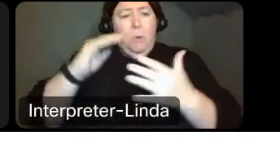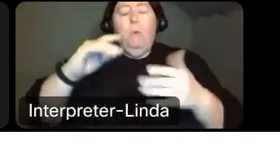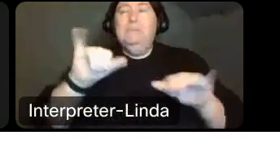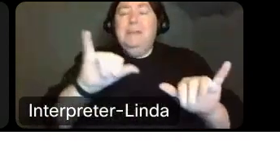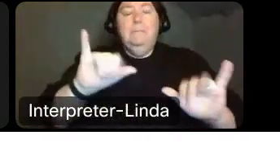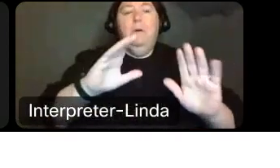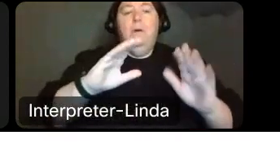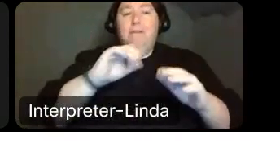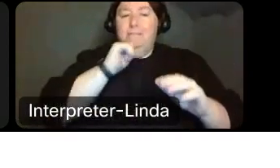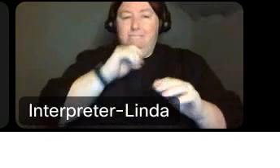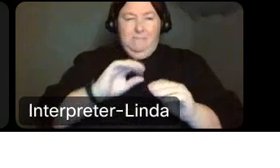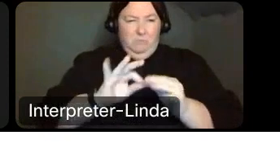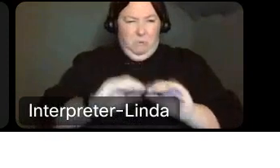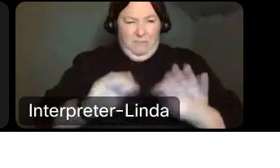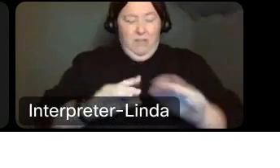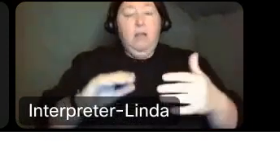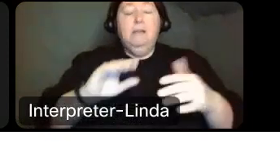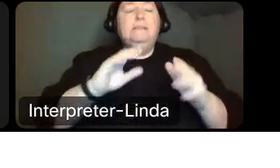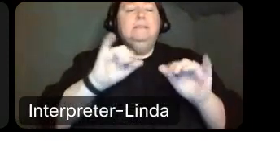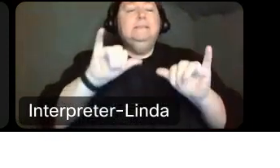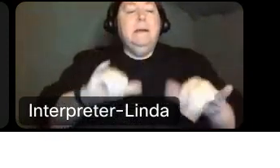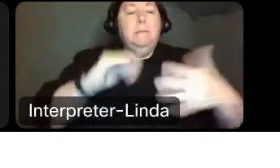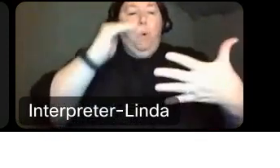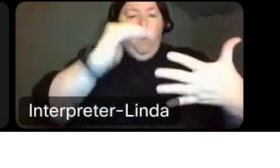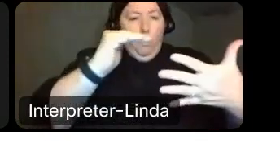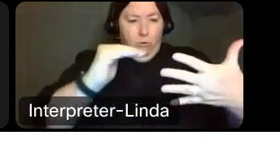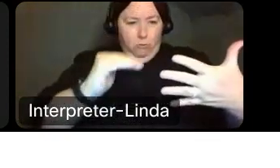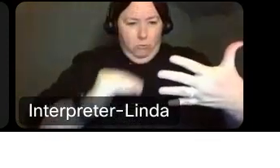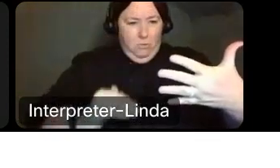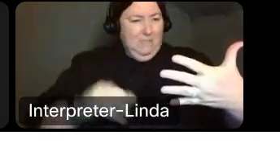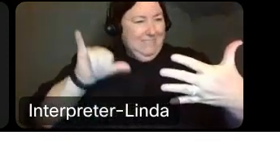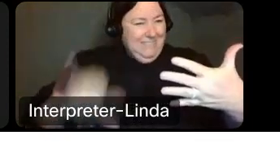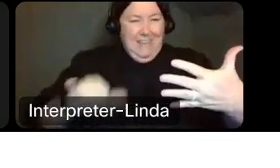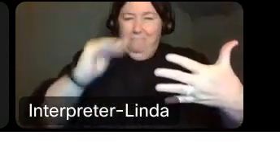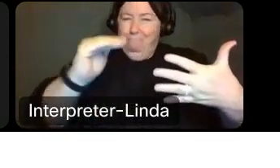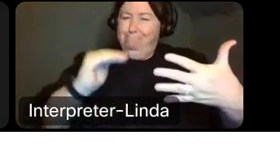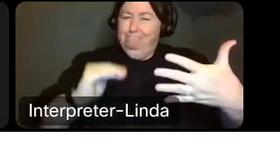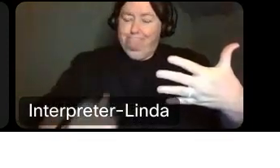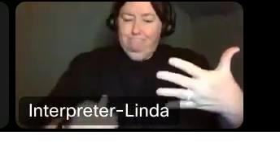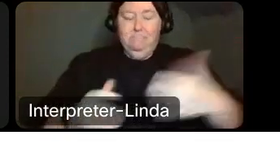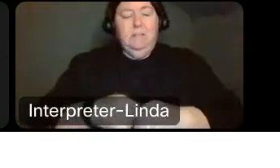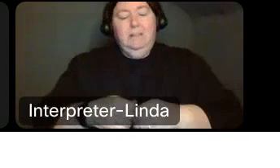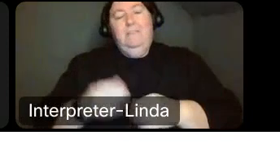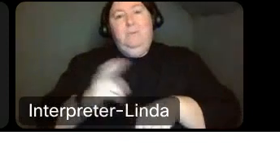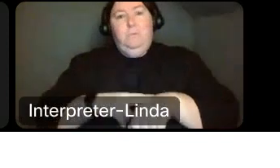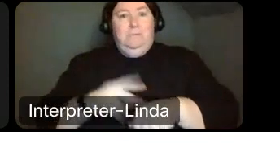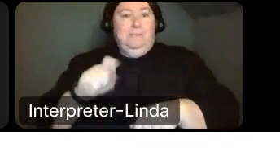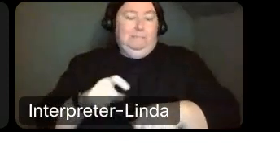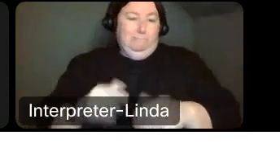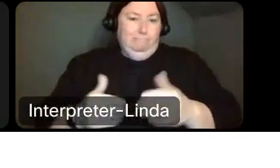previous years. But of course, we'll need new information on these students. So that's where you get to